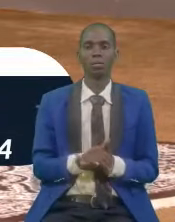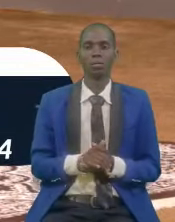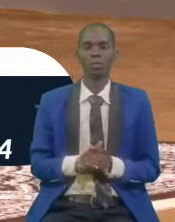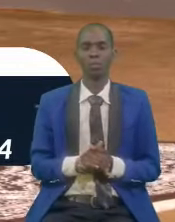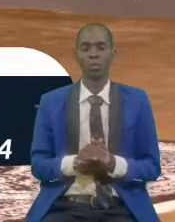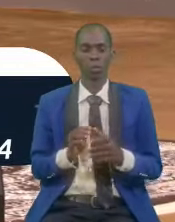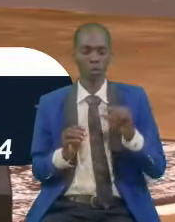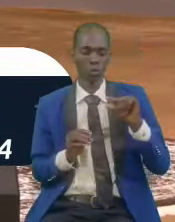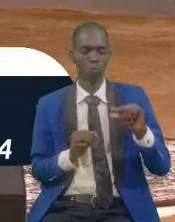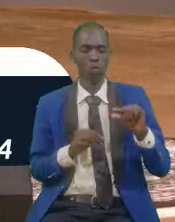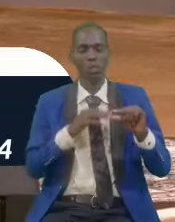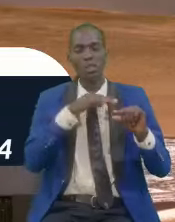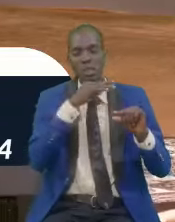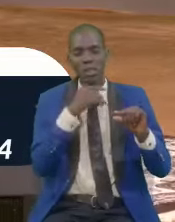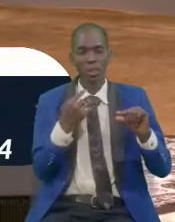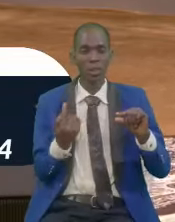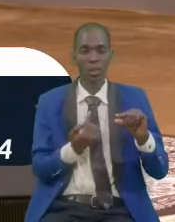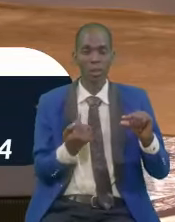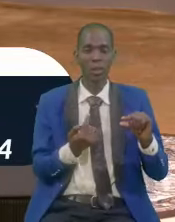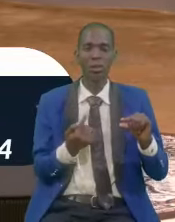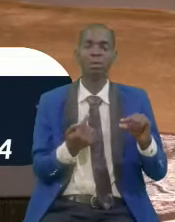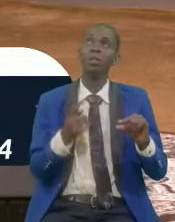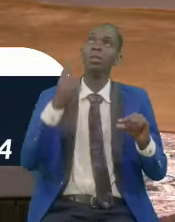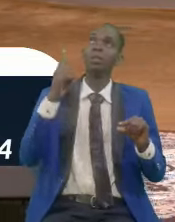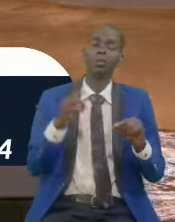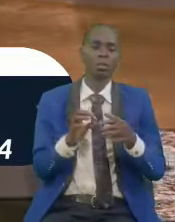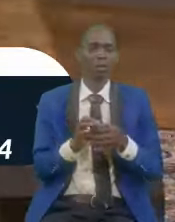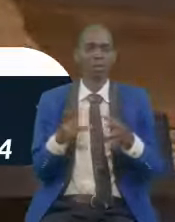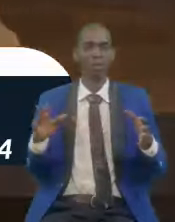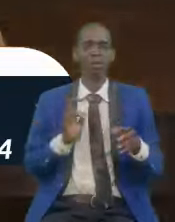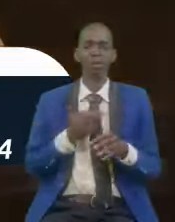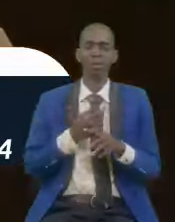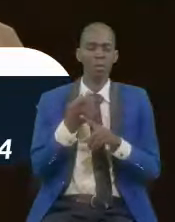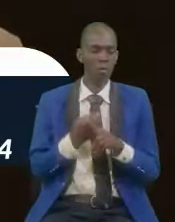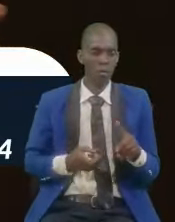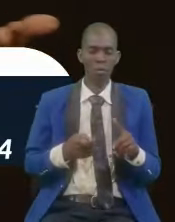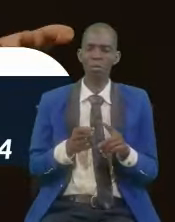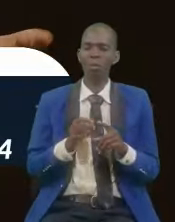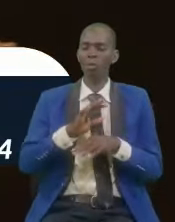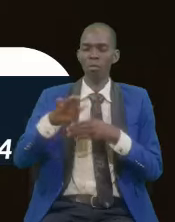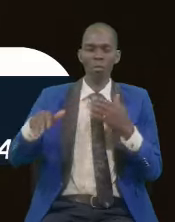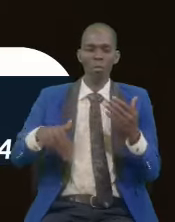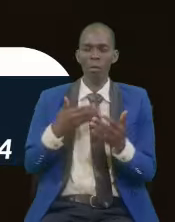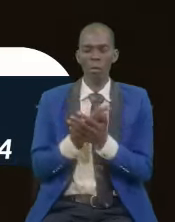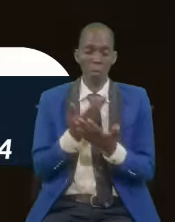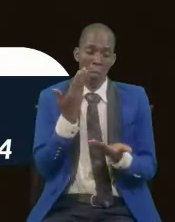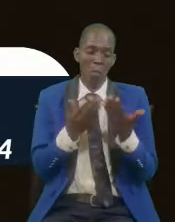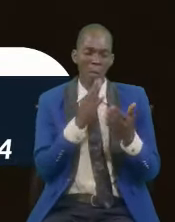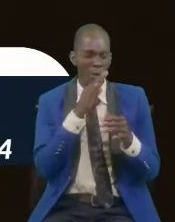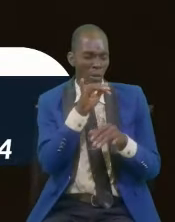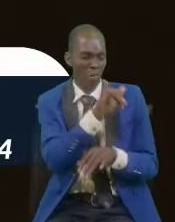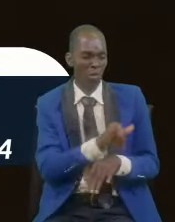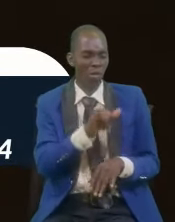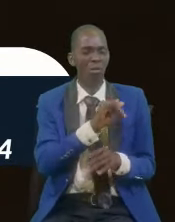small ones, he redeems us from all iniquity. The common ones, everybody